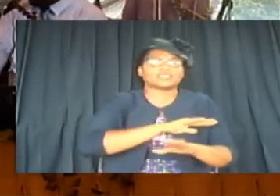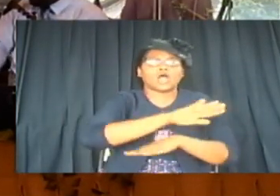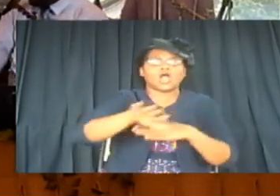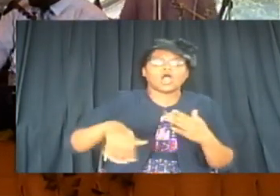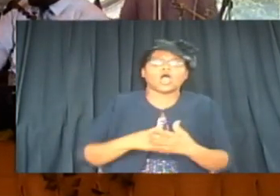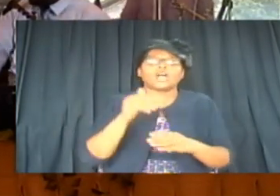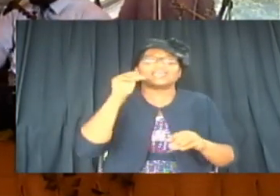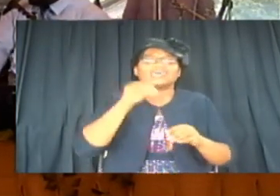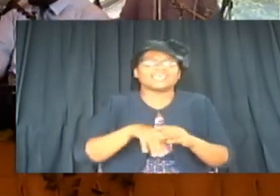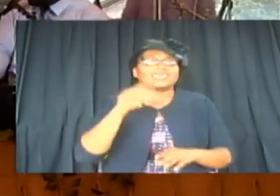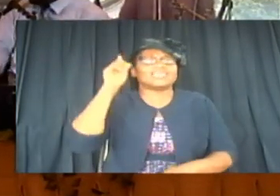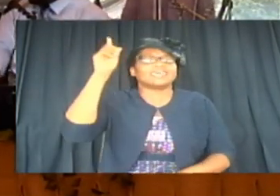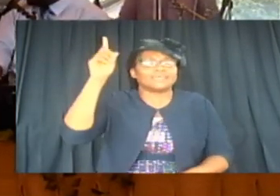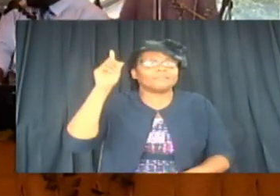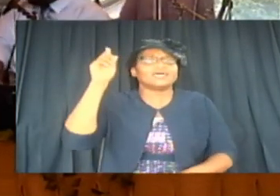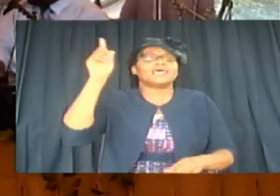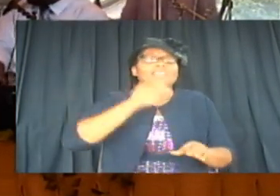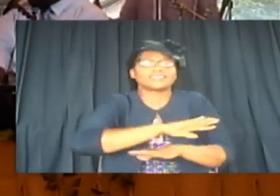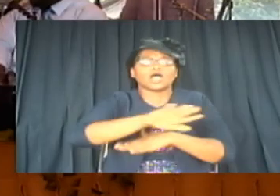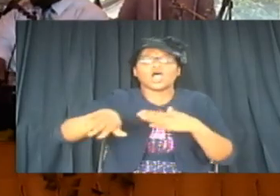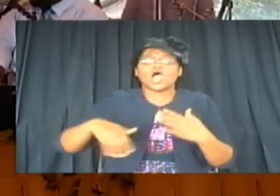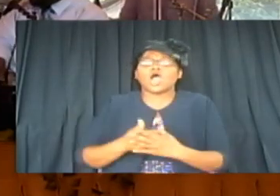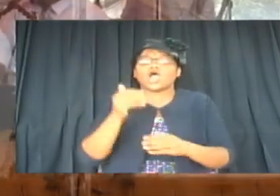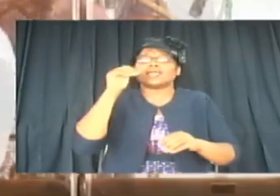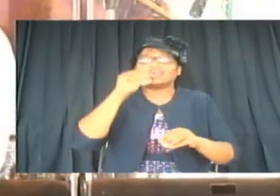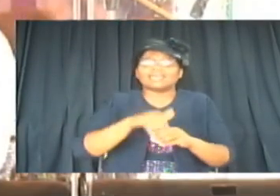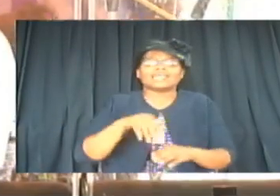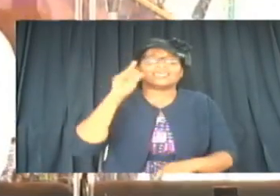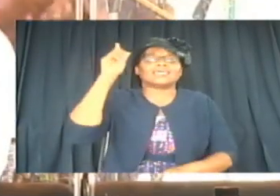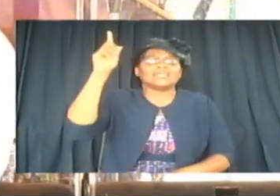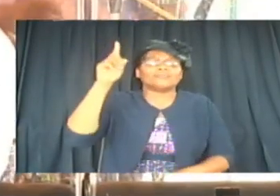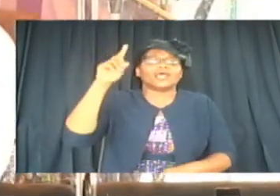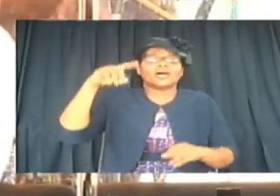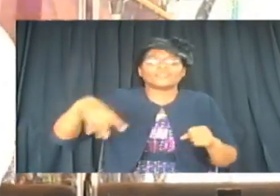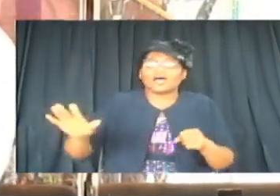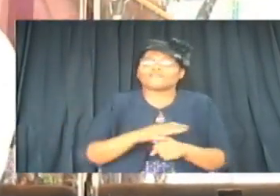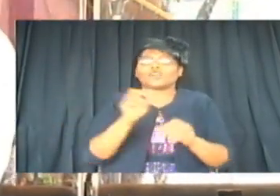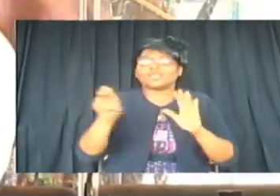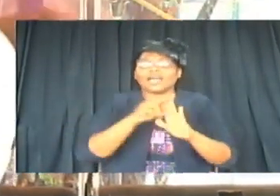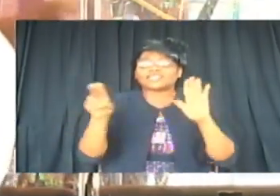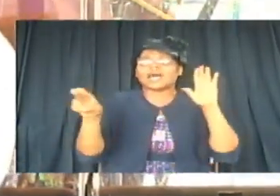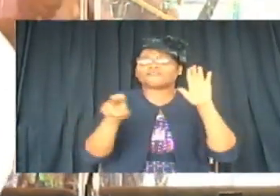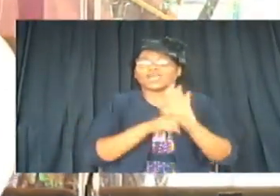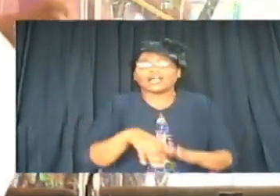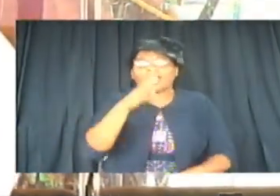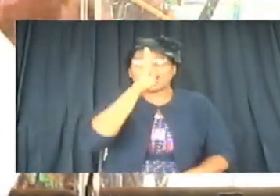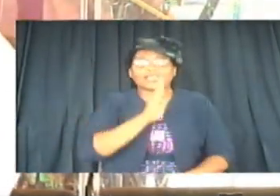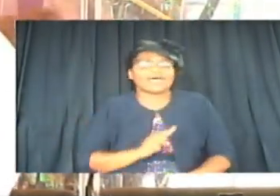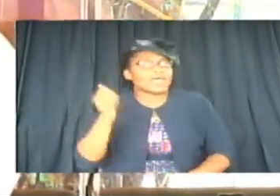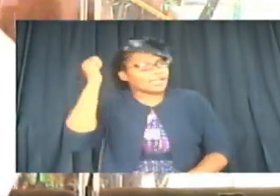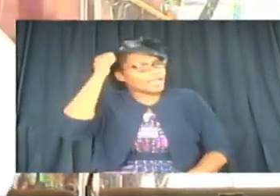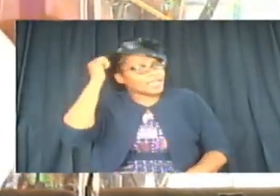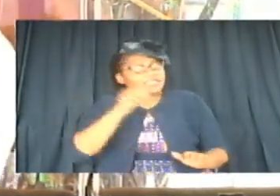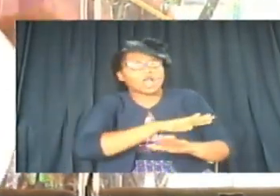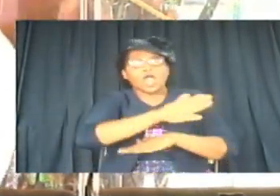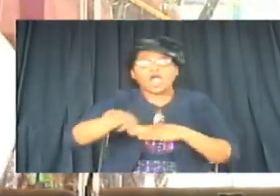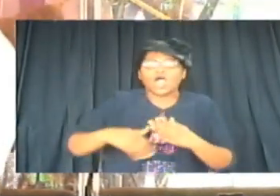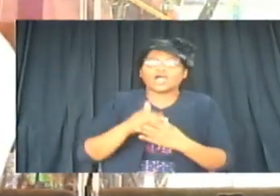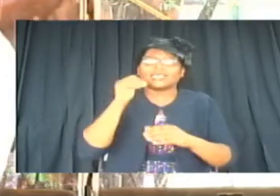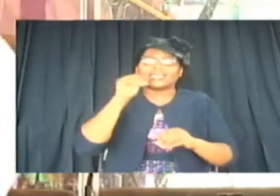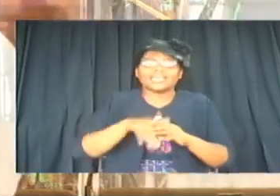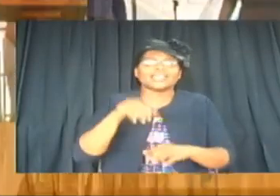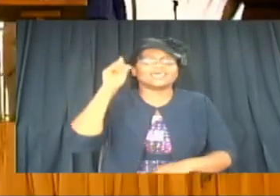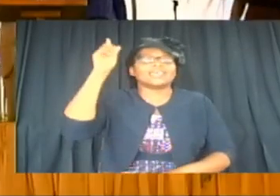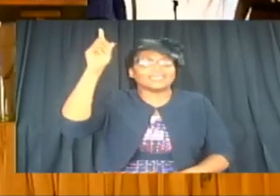It's all in Him. It's all in Him. It's all in Him. The fullness of the Godhead. It's